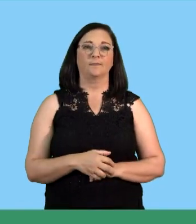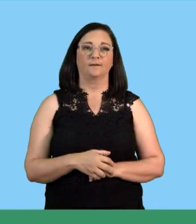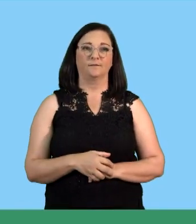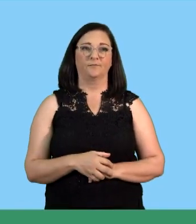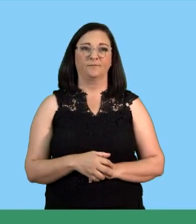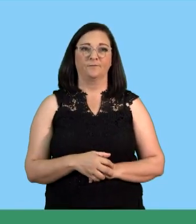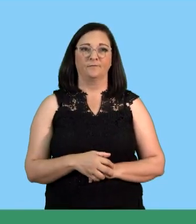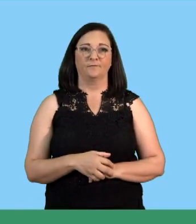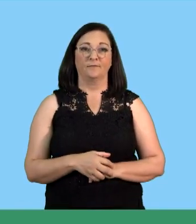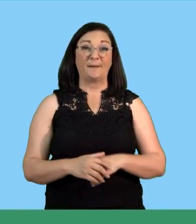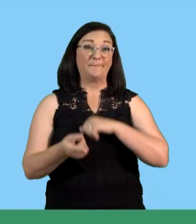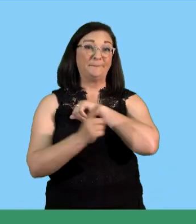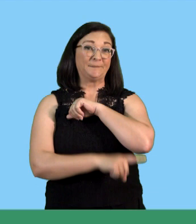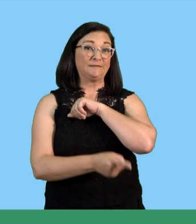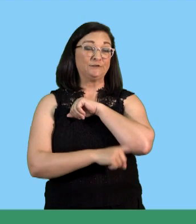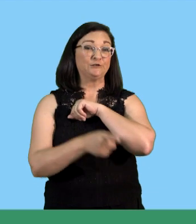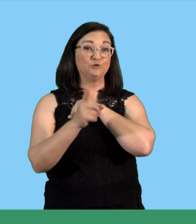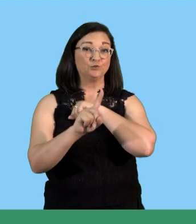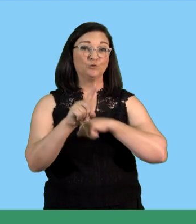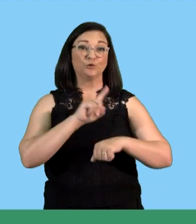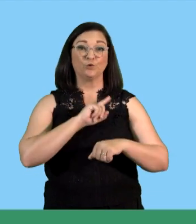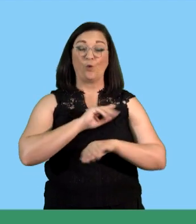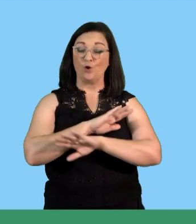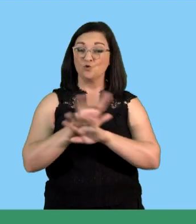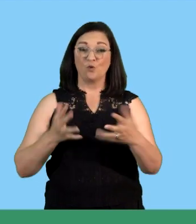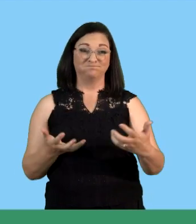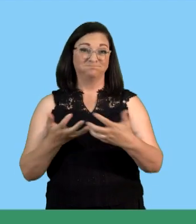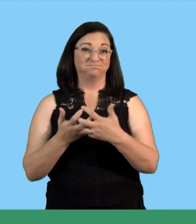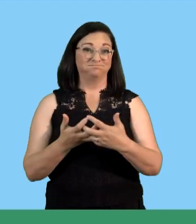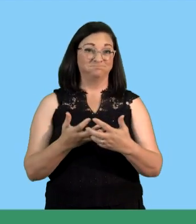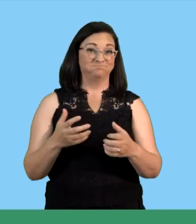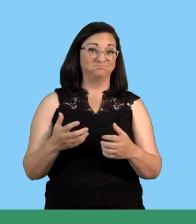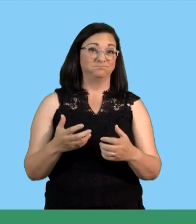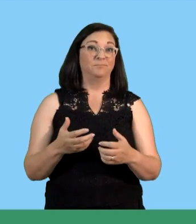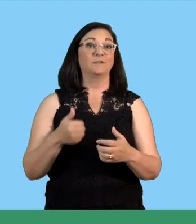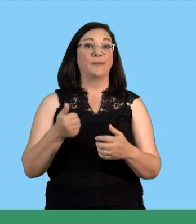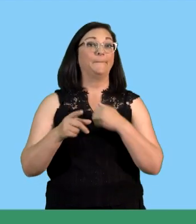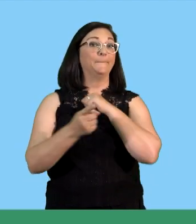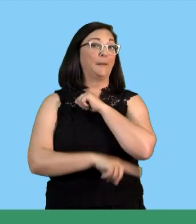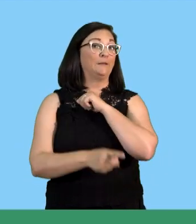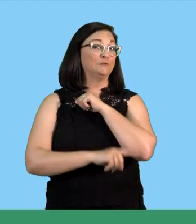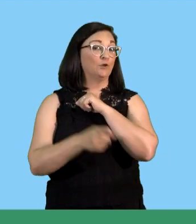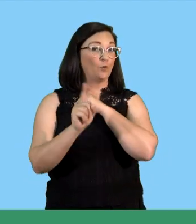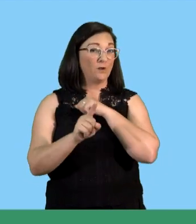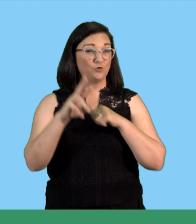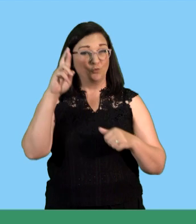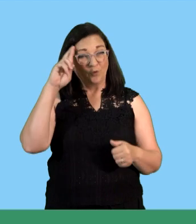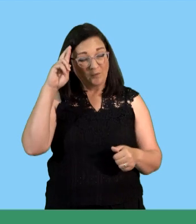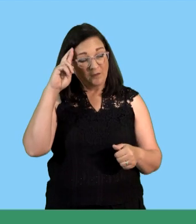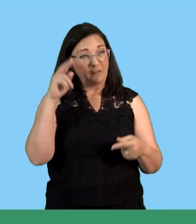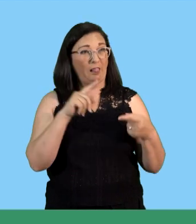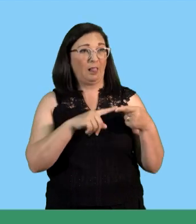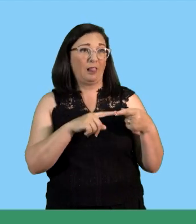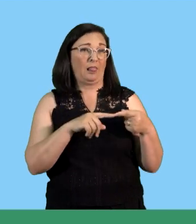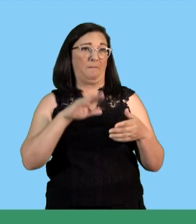here, discuss the penalties for non-compliance with Consumer Protection Act. Penalties. Remember what are